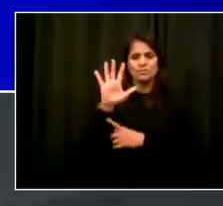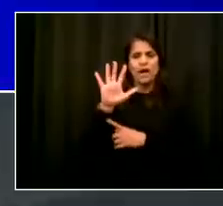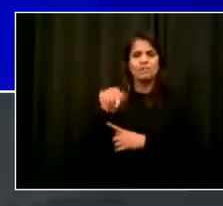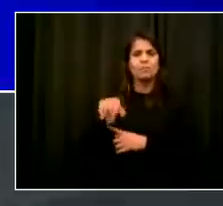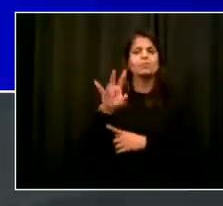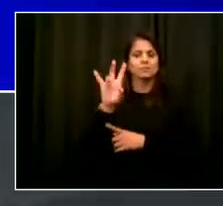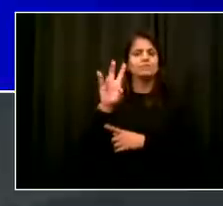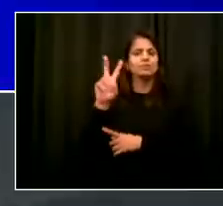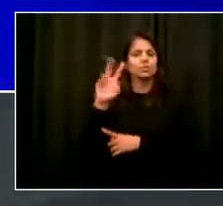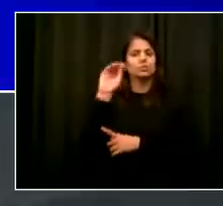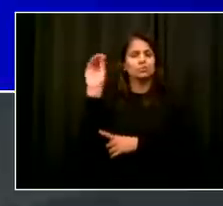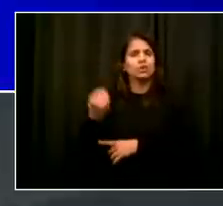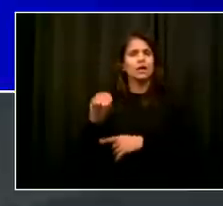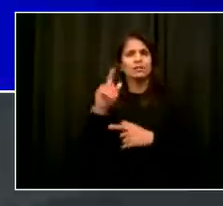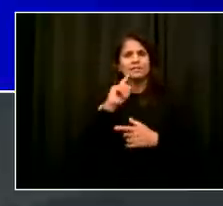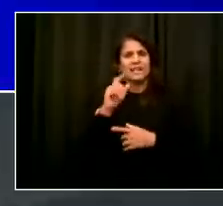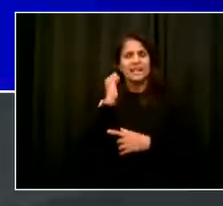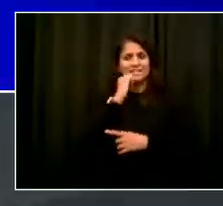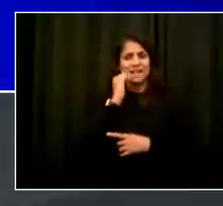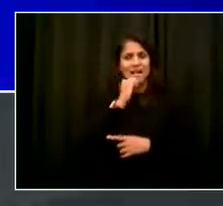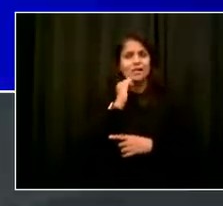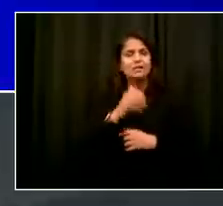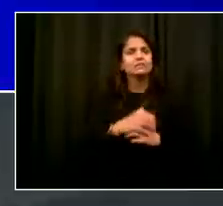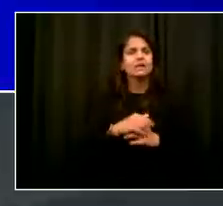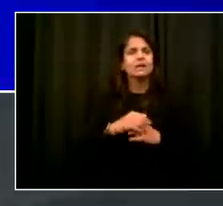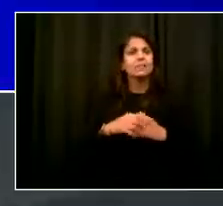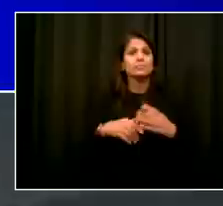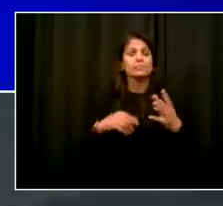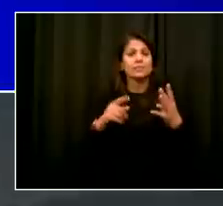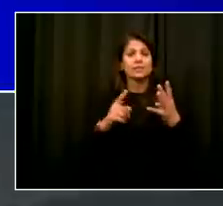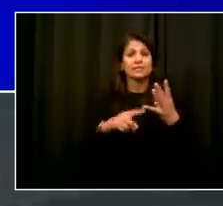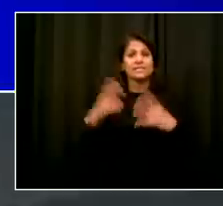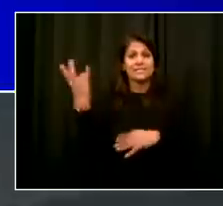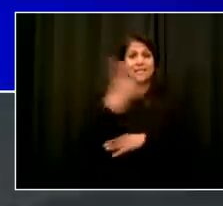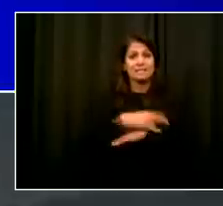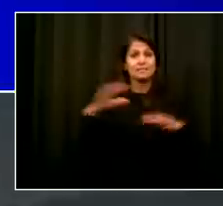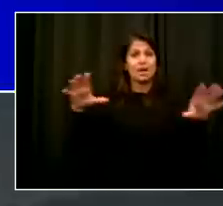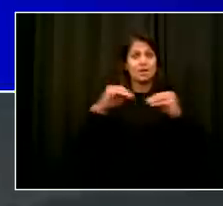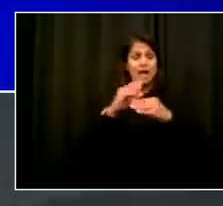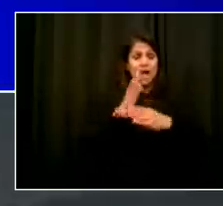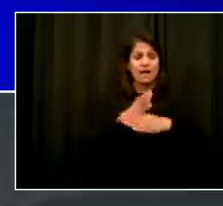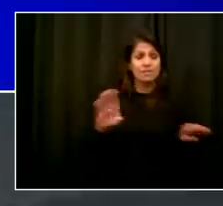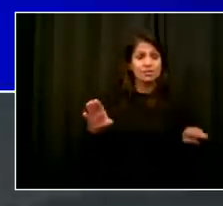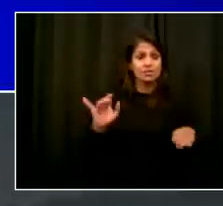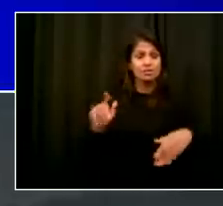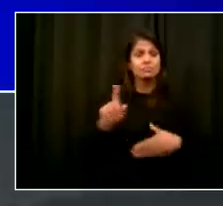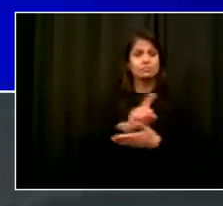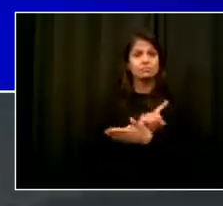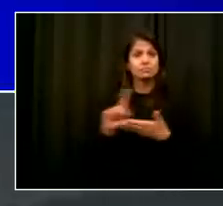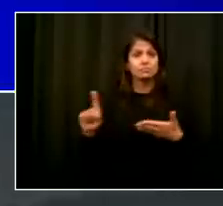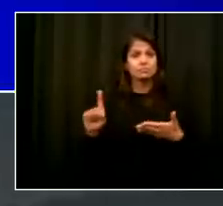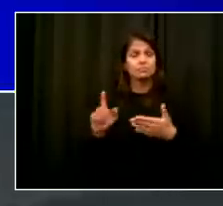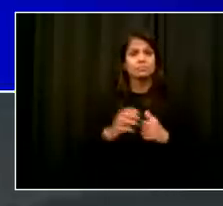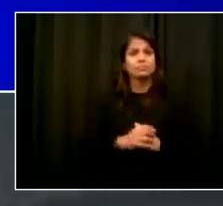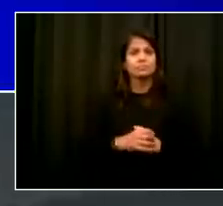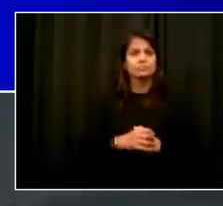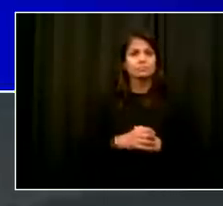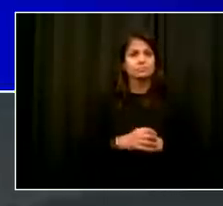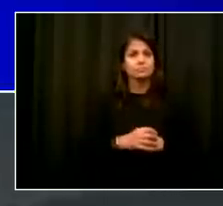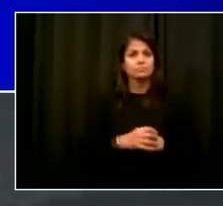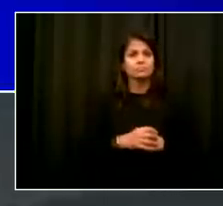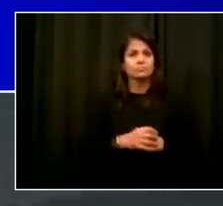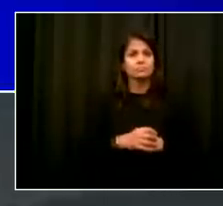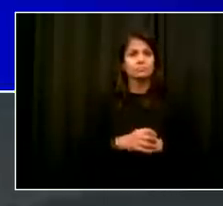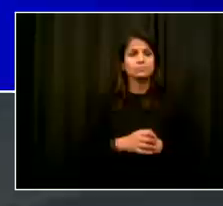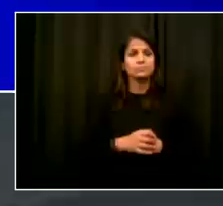concerned about. The more important number, even though also affected by lower test numbers recently, lower amount of tests